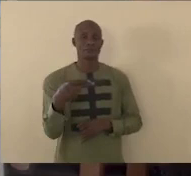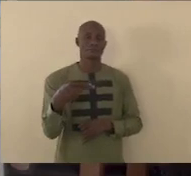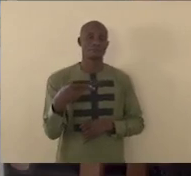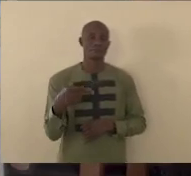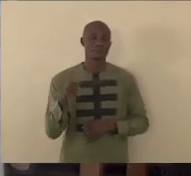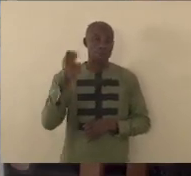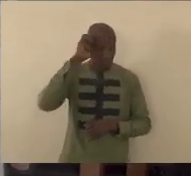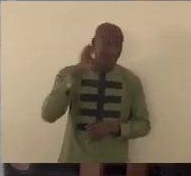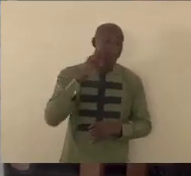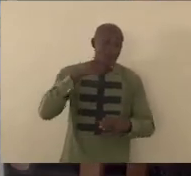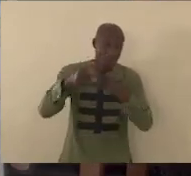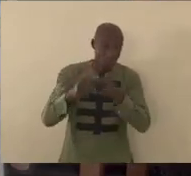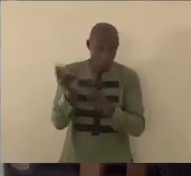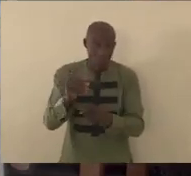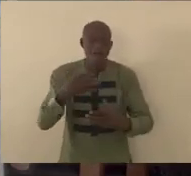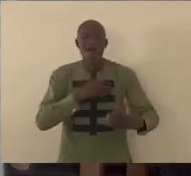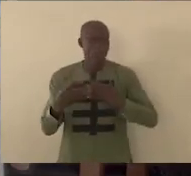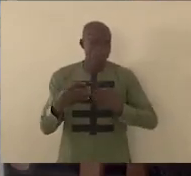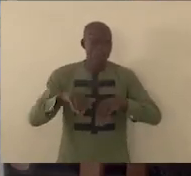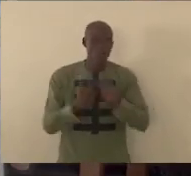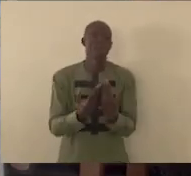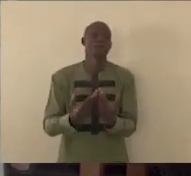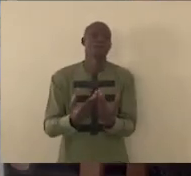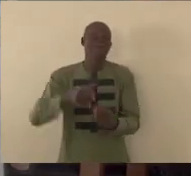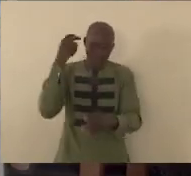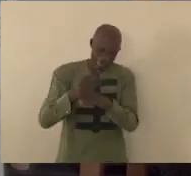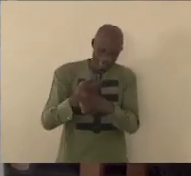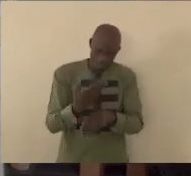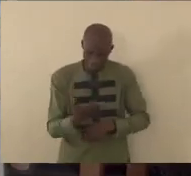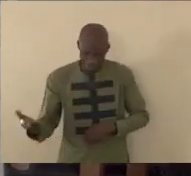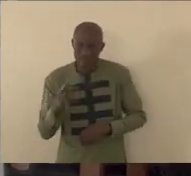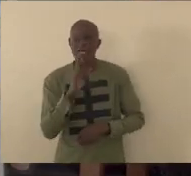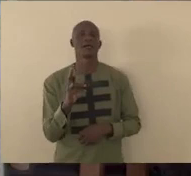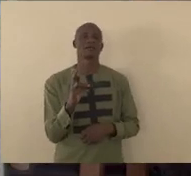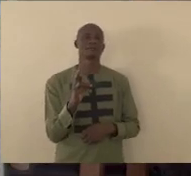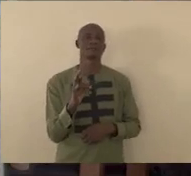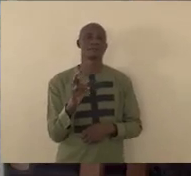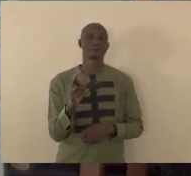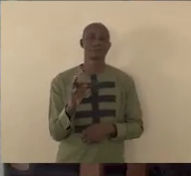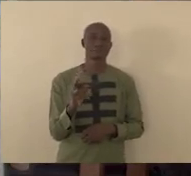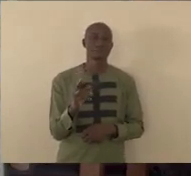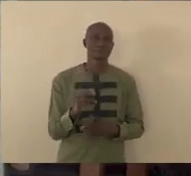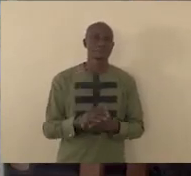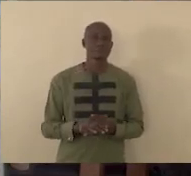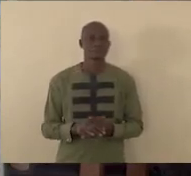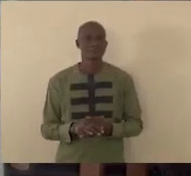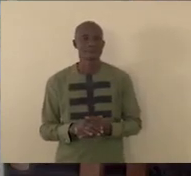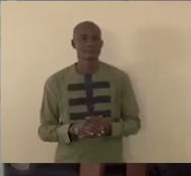him and complained about how hard life had been under King Solomon, his father,